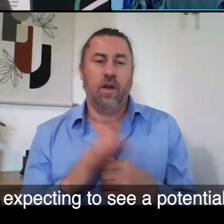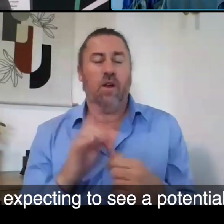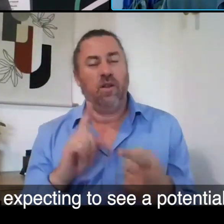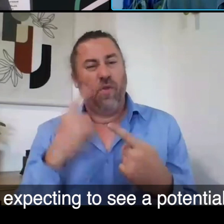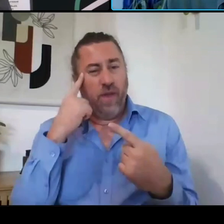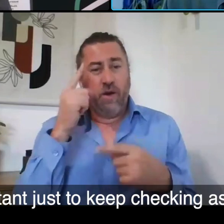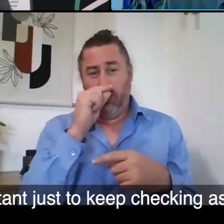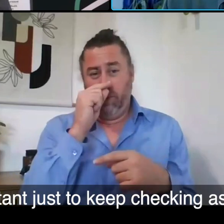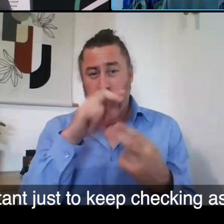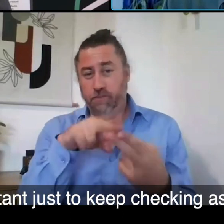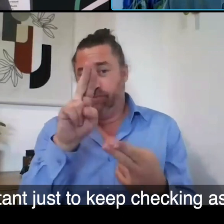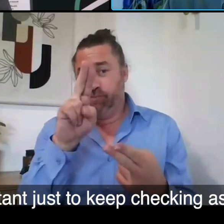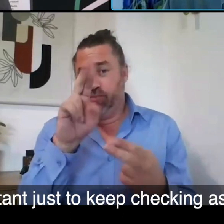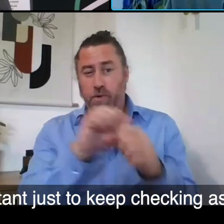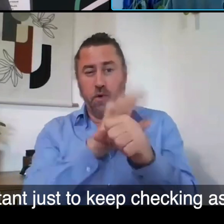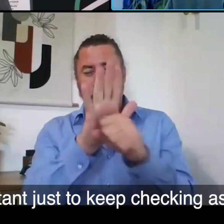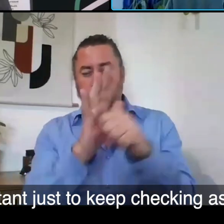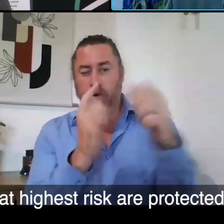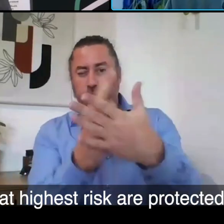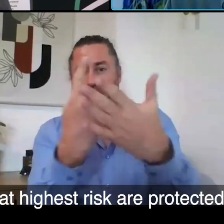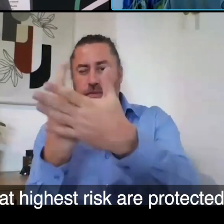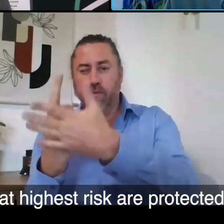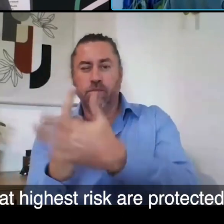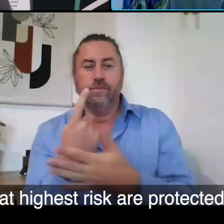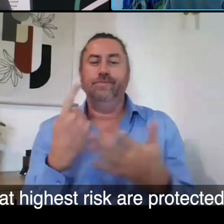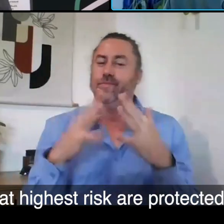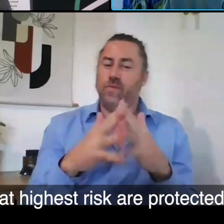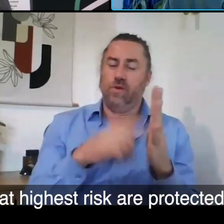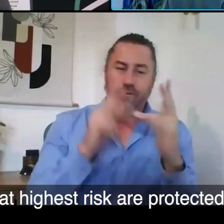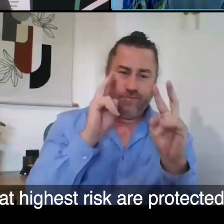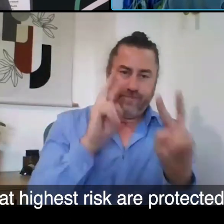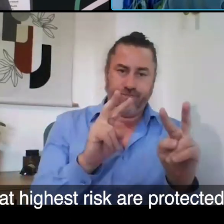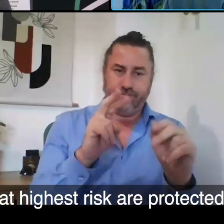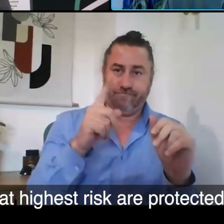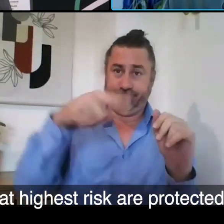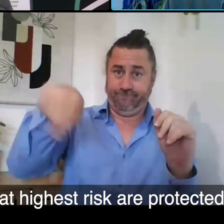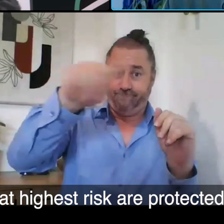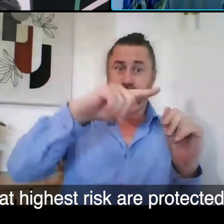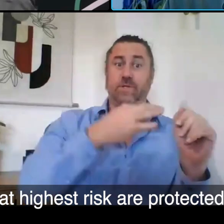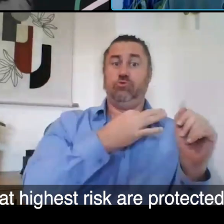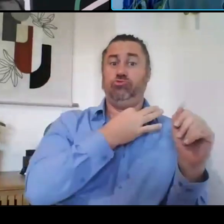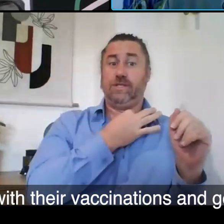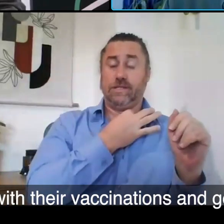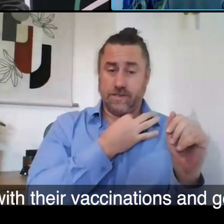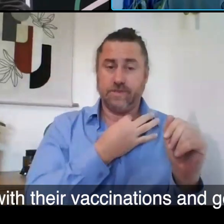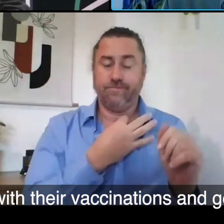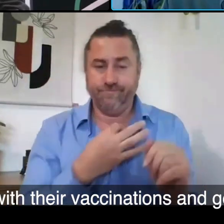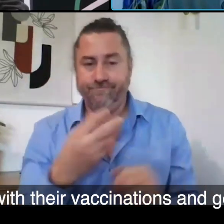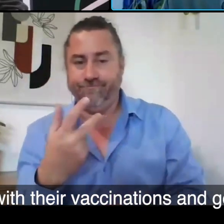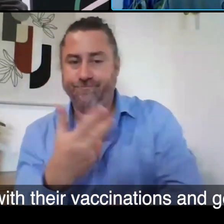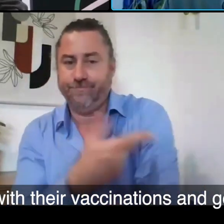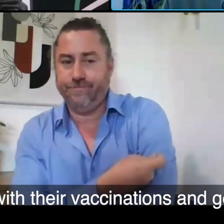a potential increase, so really important just to keep checking, as mentioned, that those at highest risk are protected, are up to date with